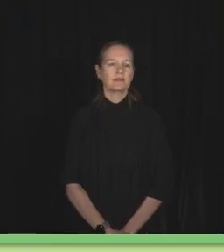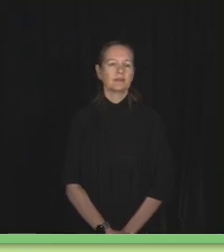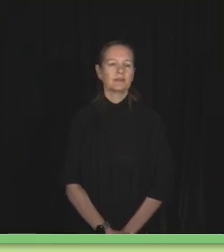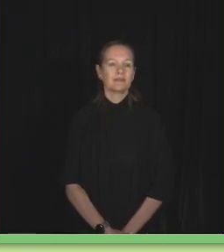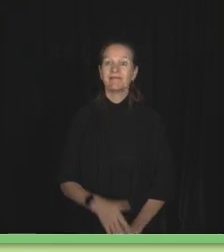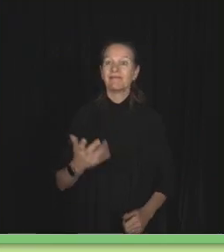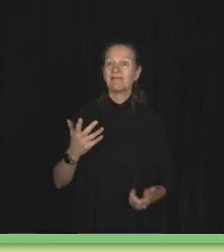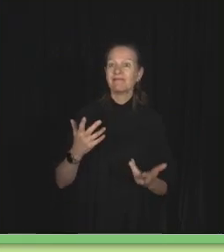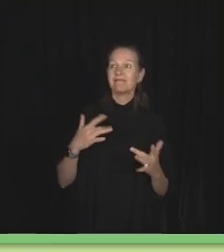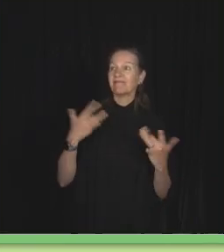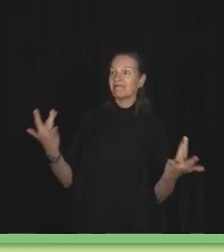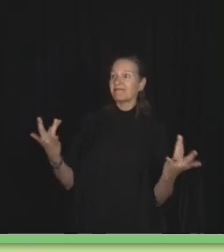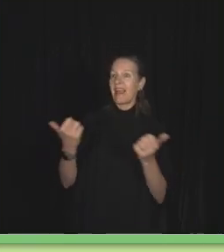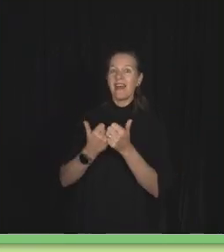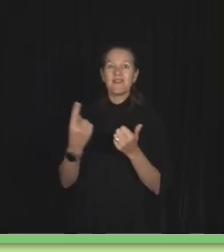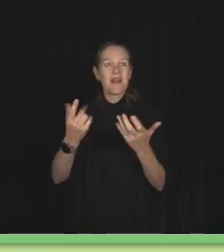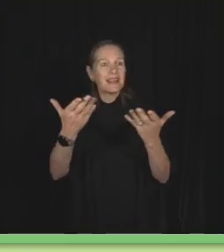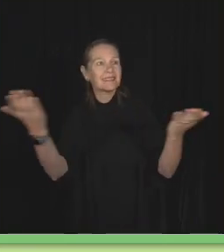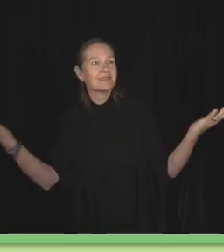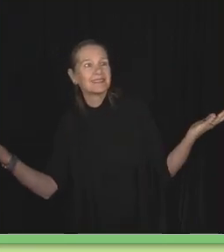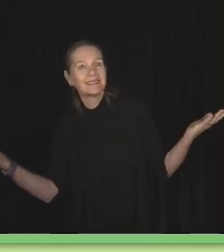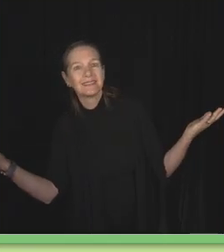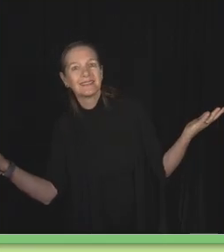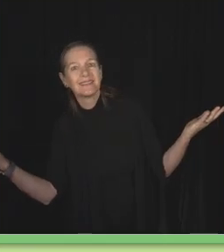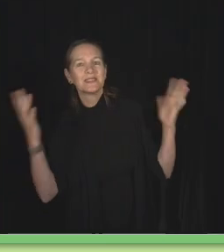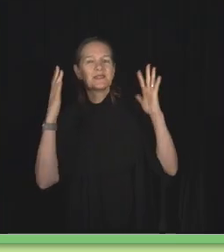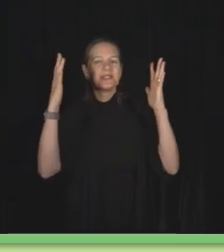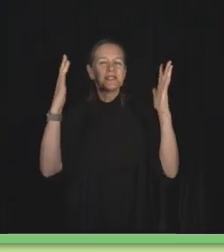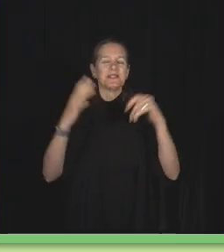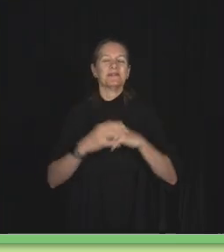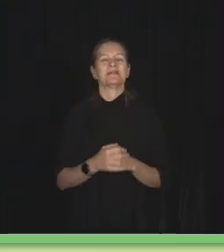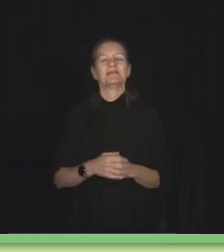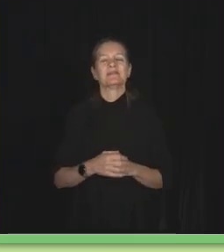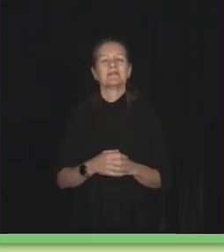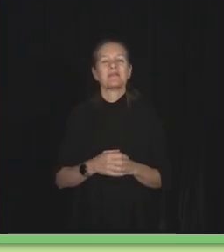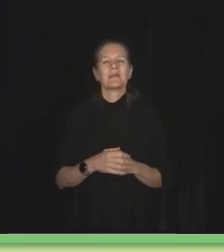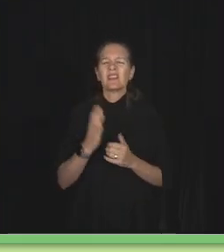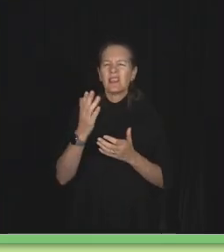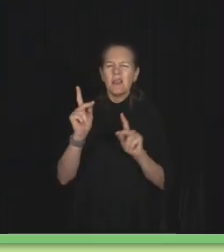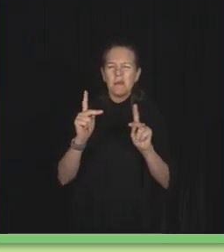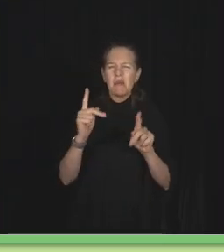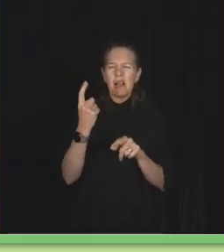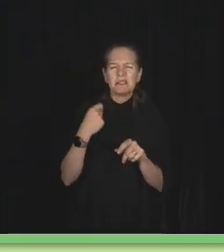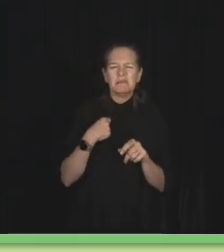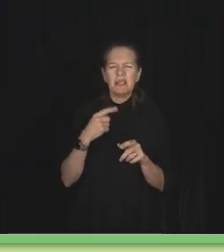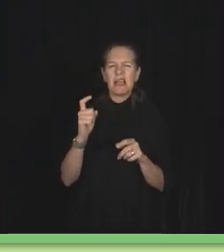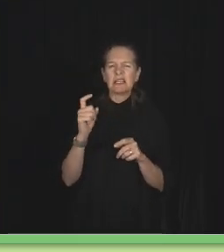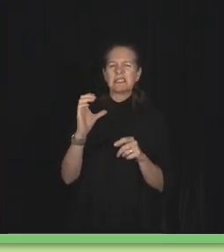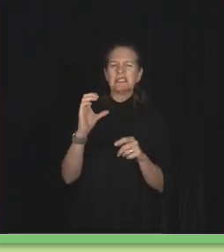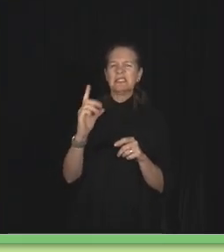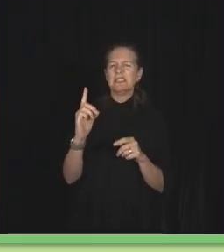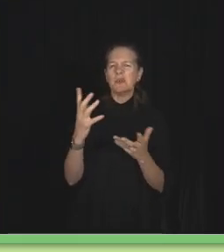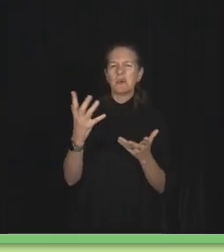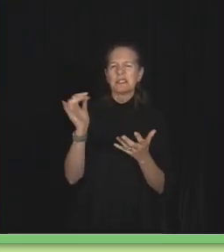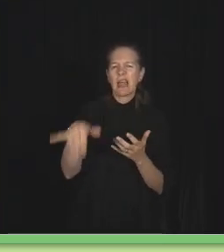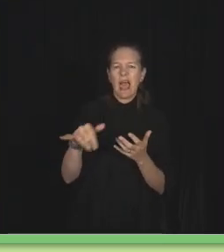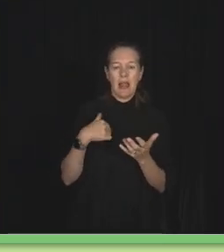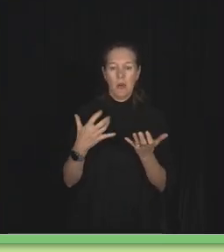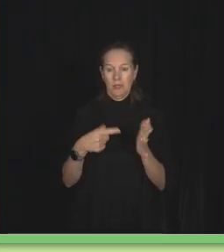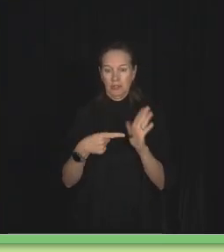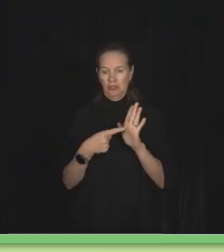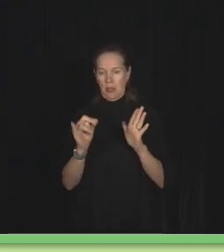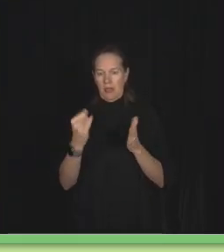How's it going, everybody? Okay. When people ask me what etcd is, I like to show them this diagram.